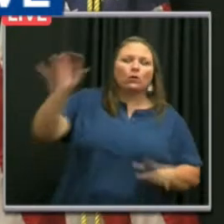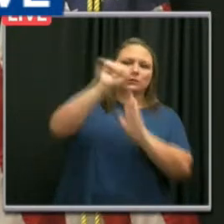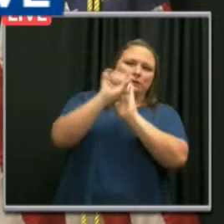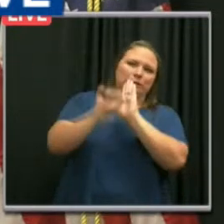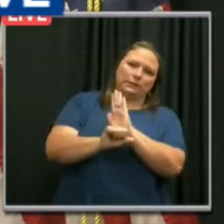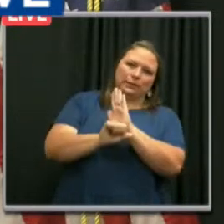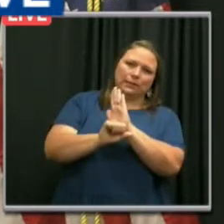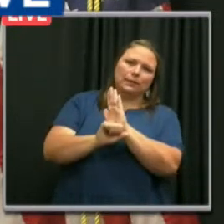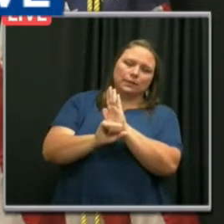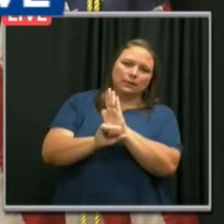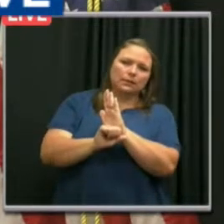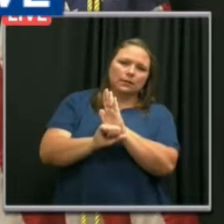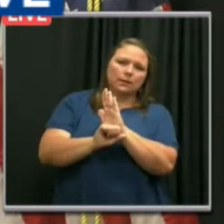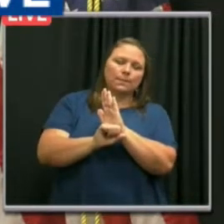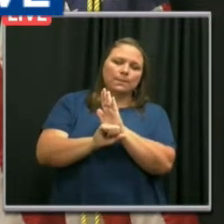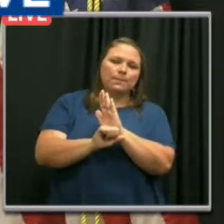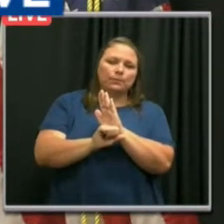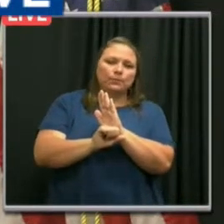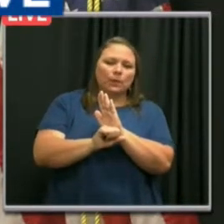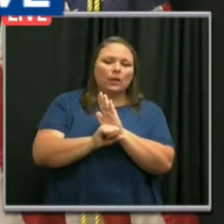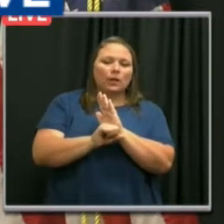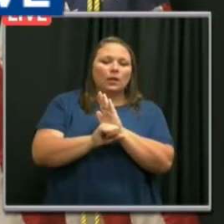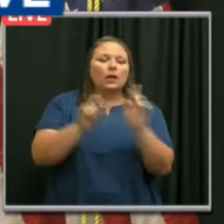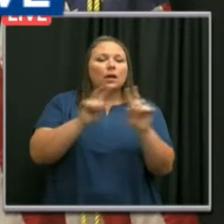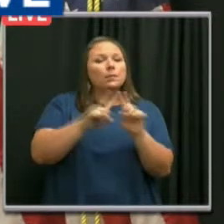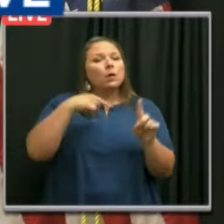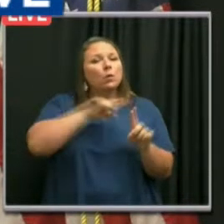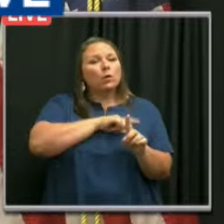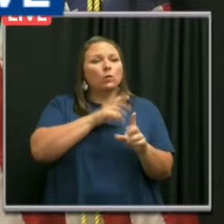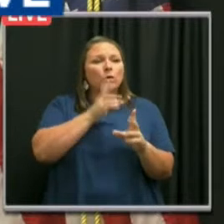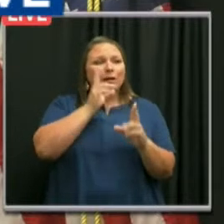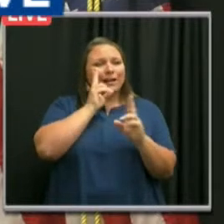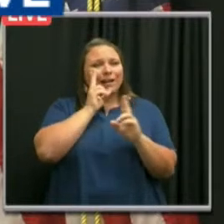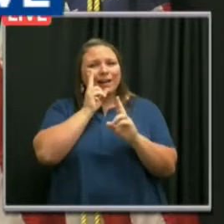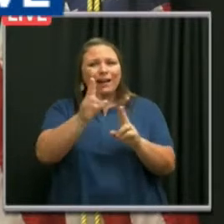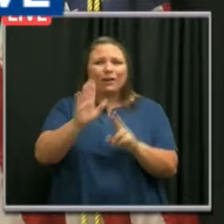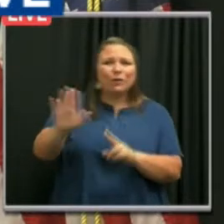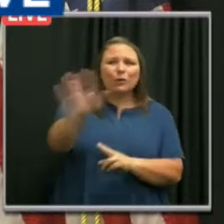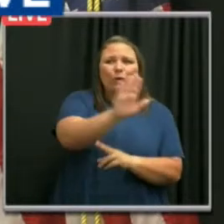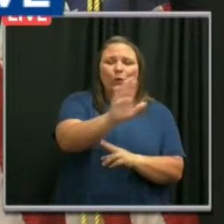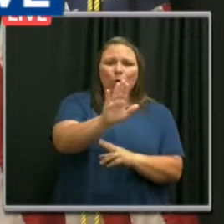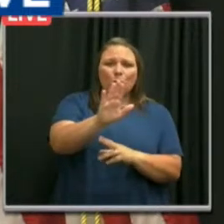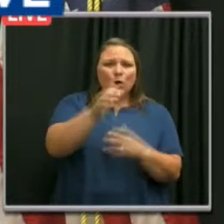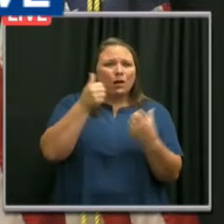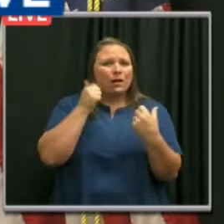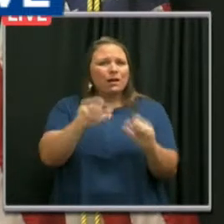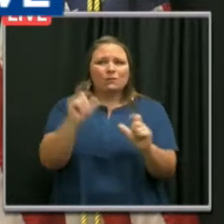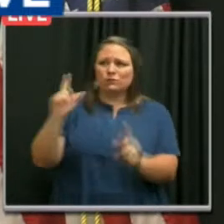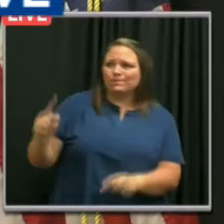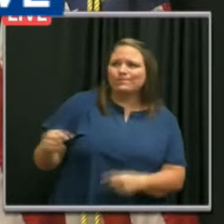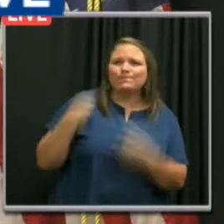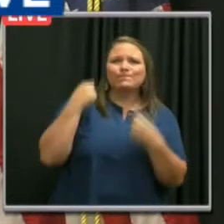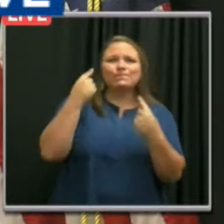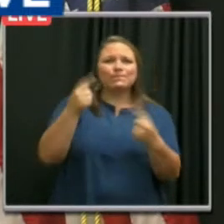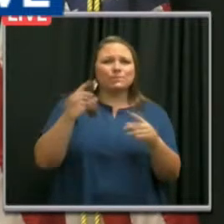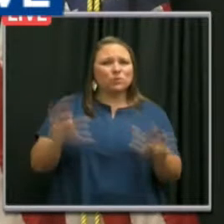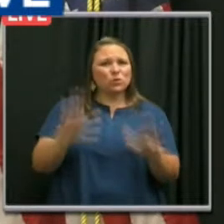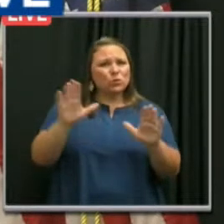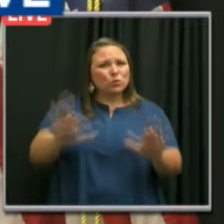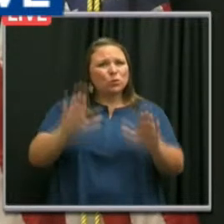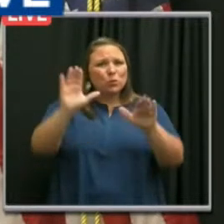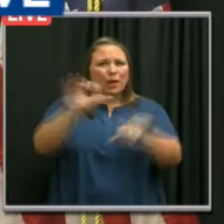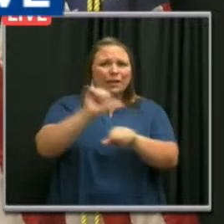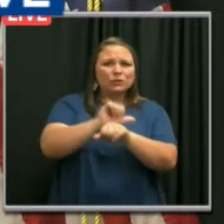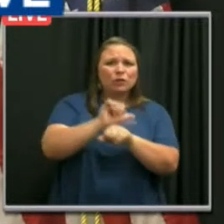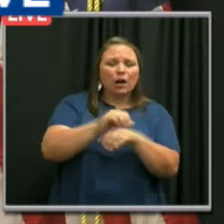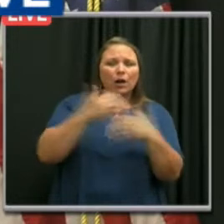And we just want to honor the hard work that everybody has put into this to doing a great job.